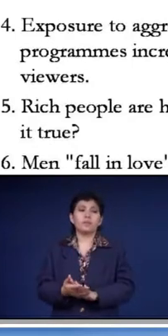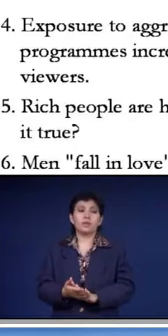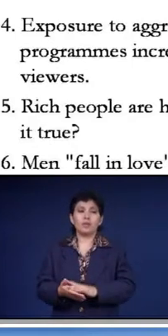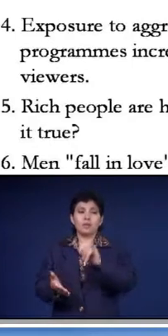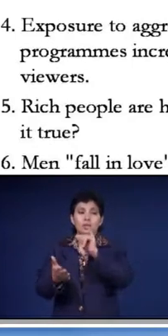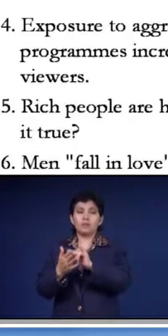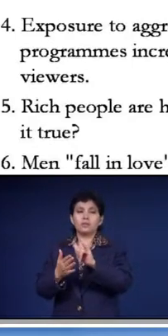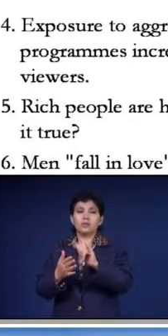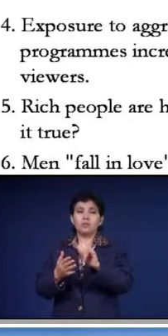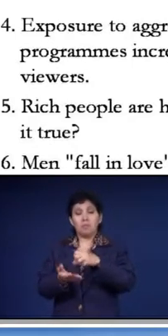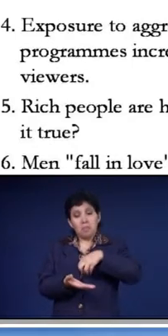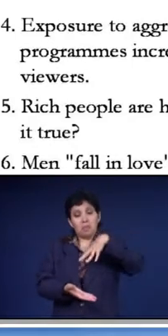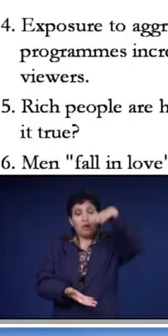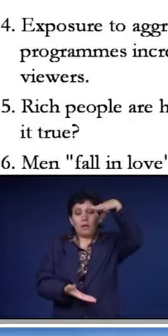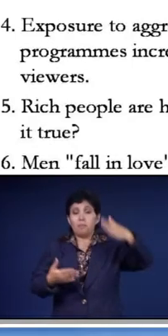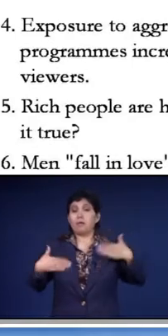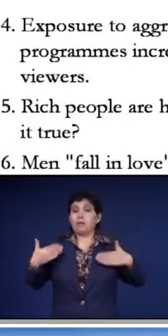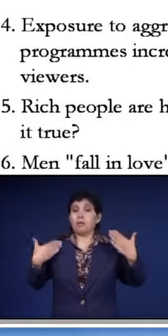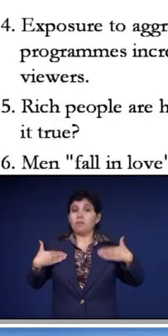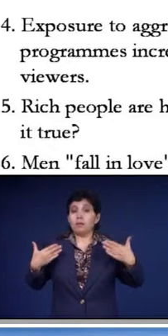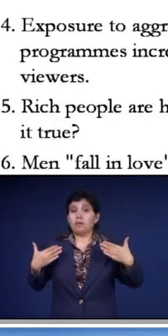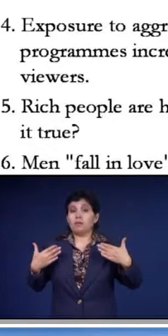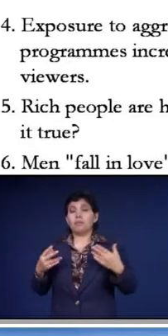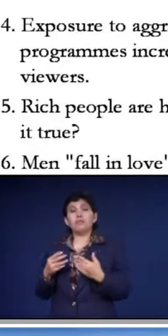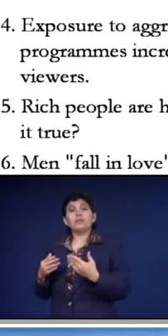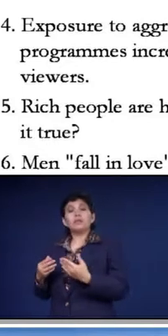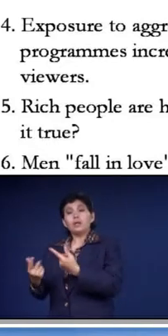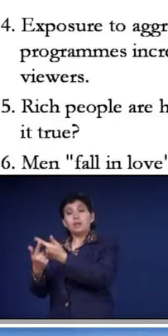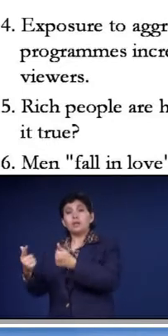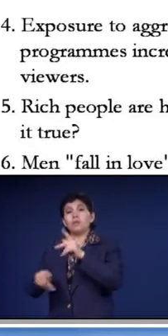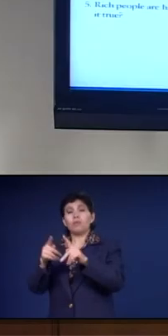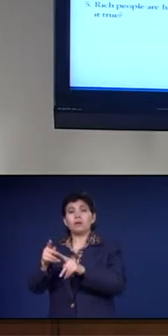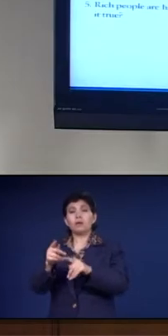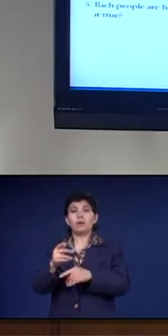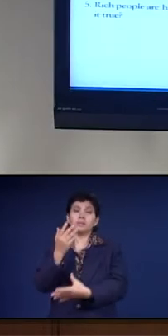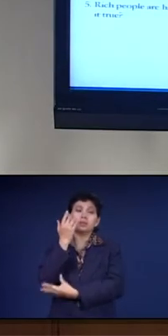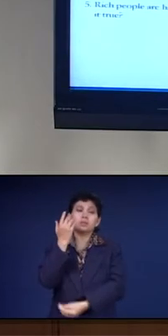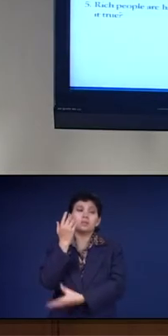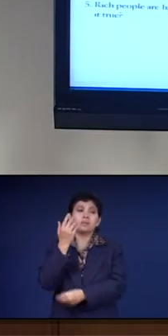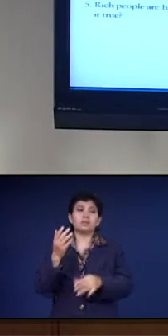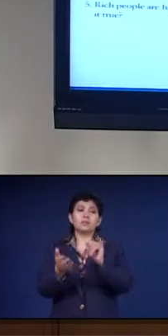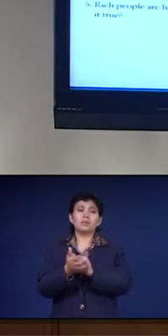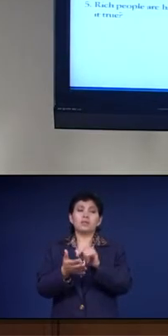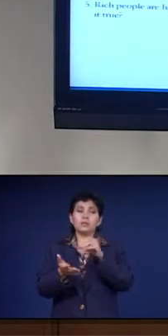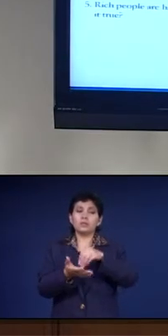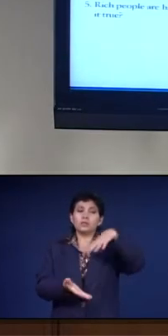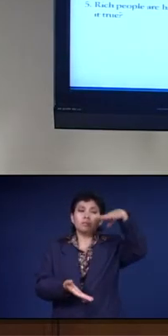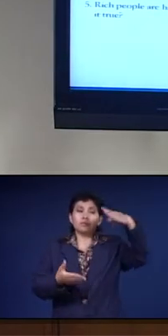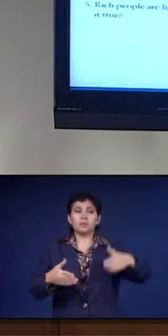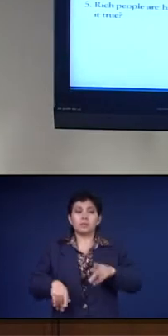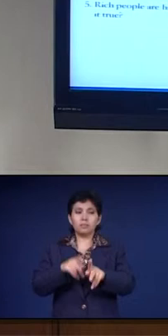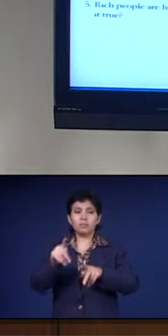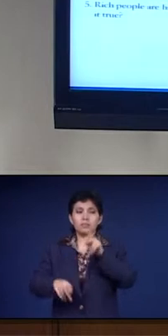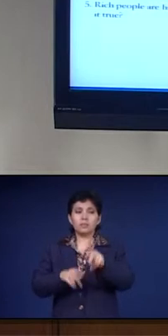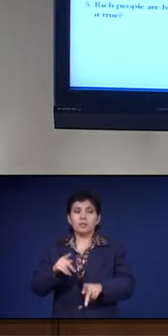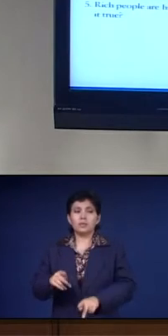Next one, it's rich people are happier than most other people. Is it true? It's very not true. Rich people are, in